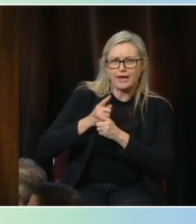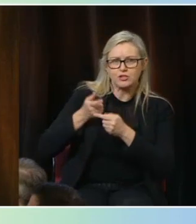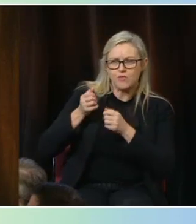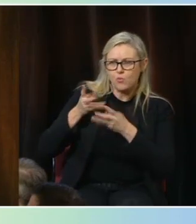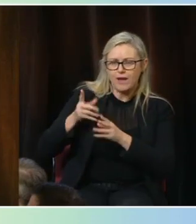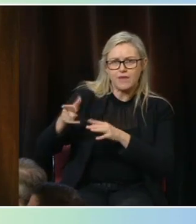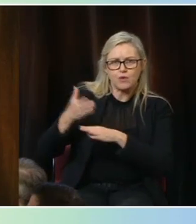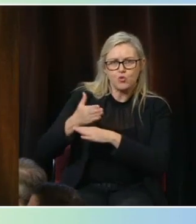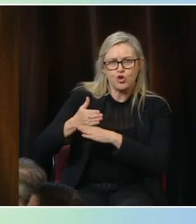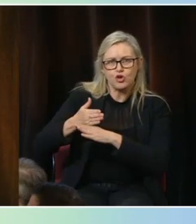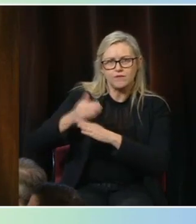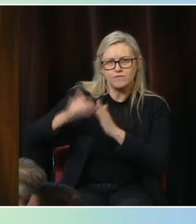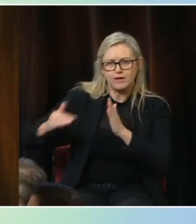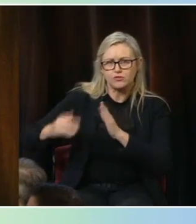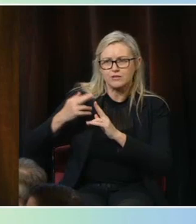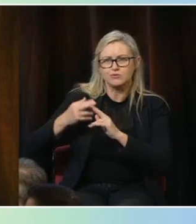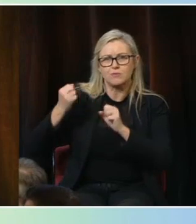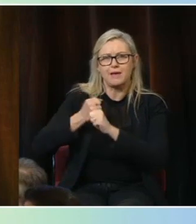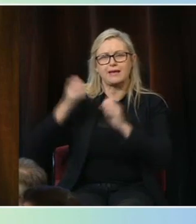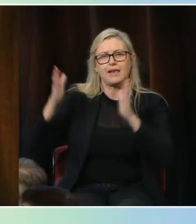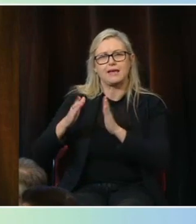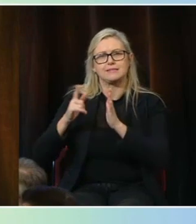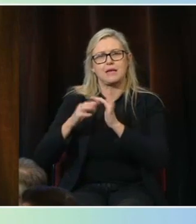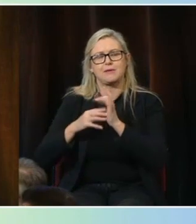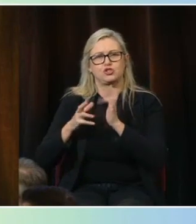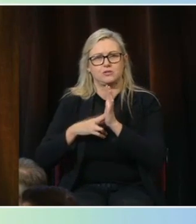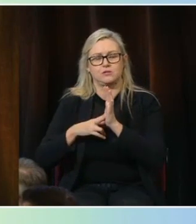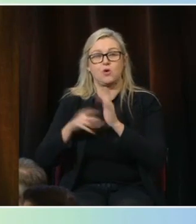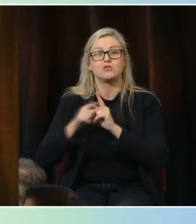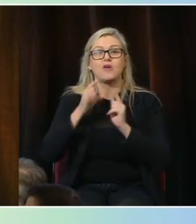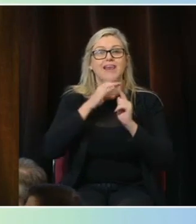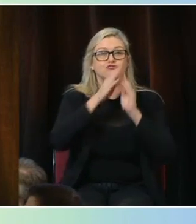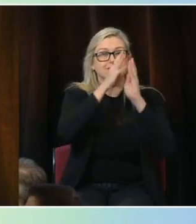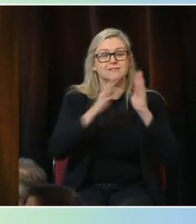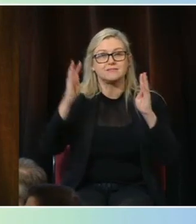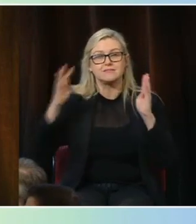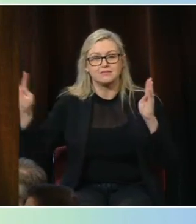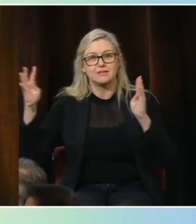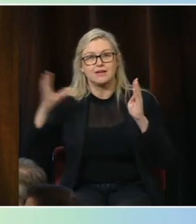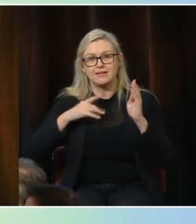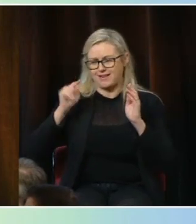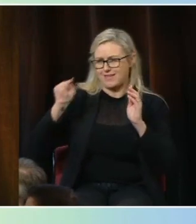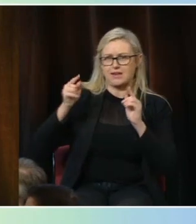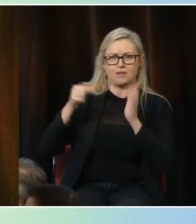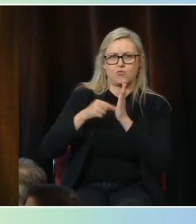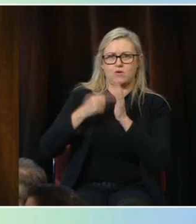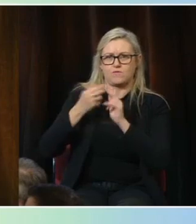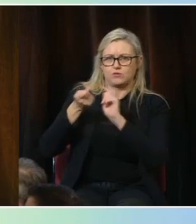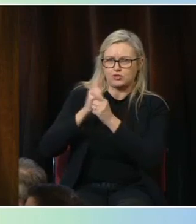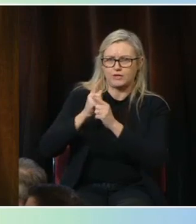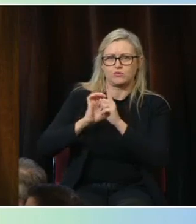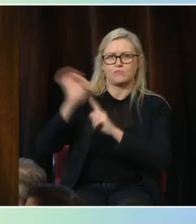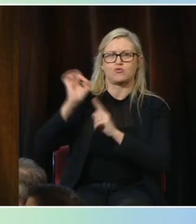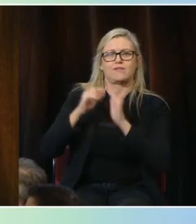the transformation of the electricity grid to support the significant growth in Renewables generation is a crucial part of that shift